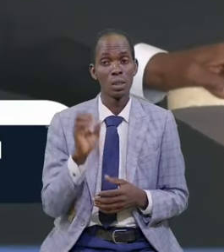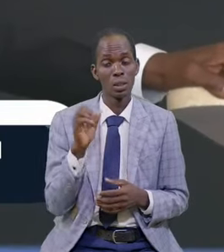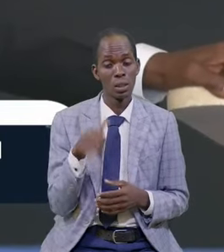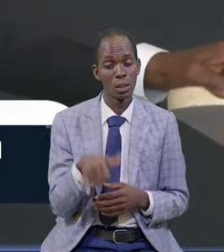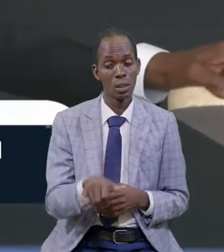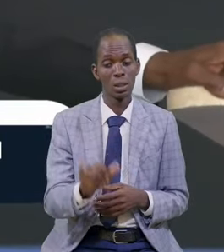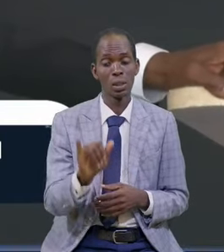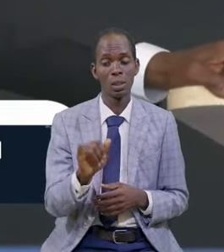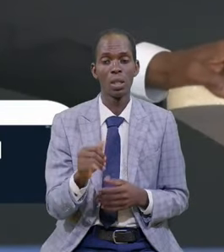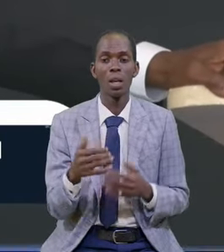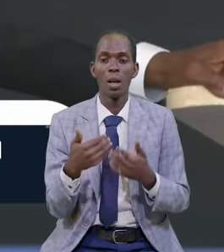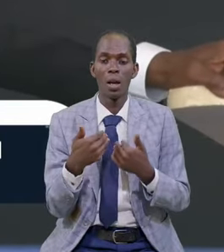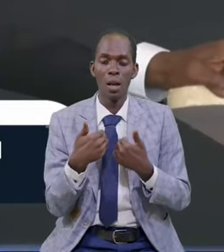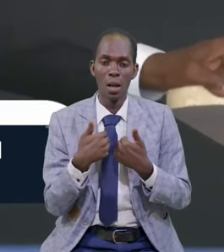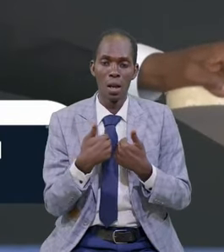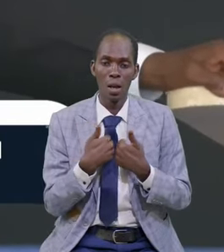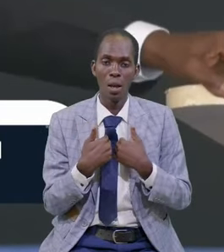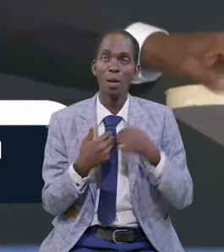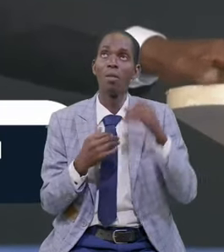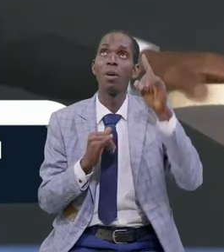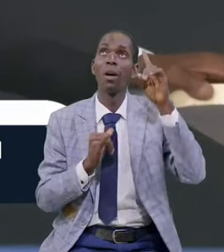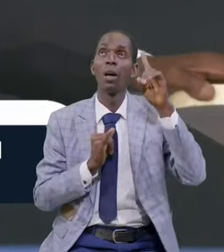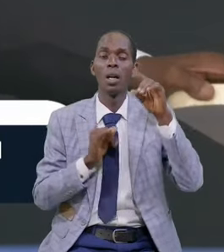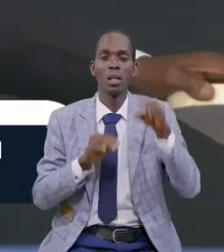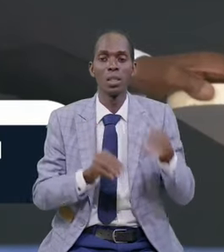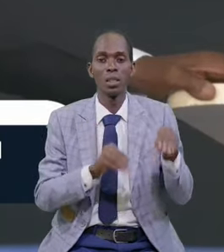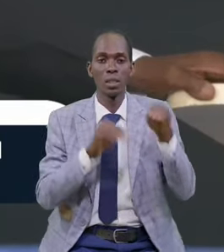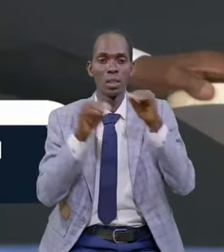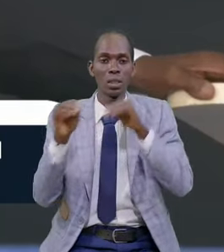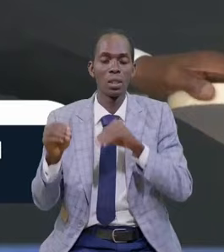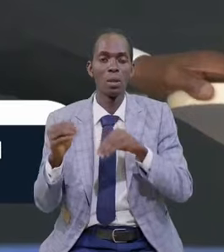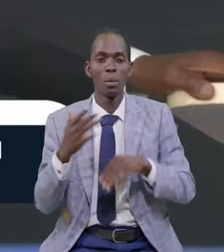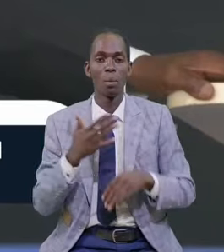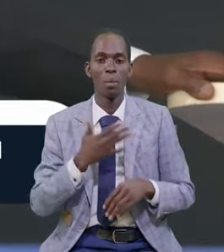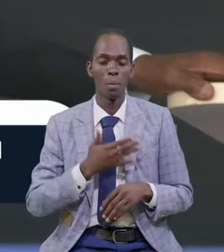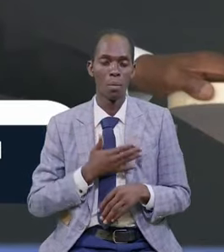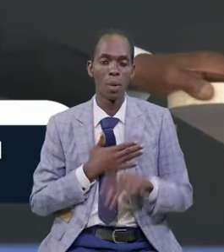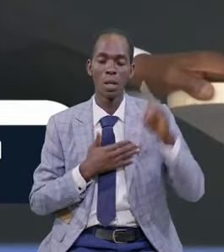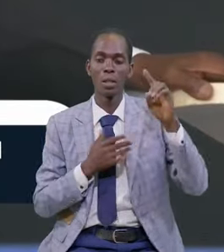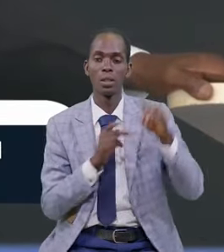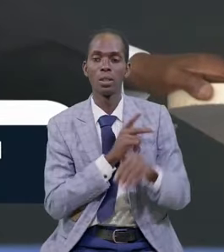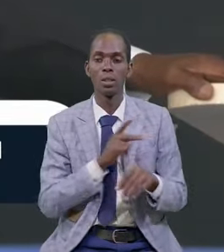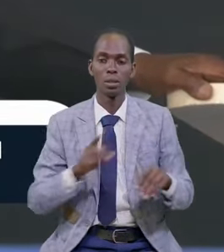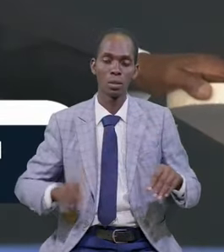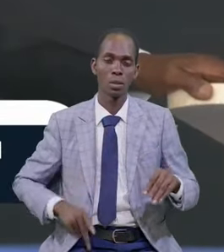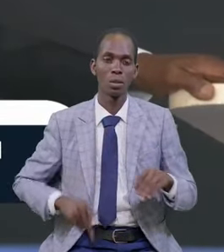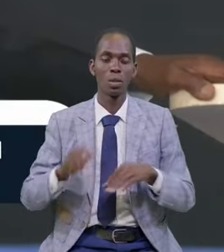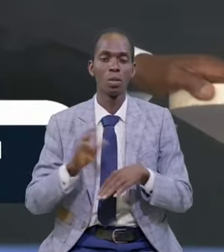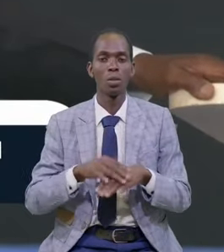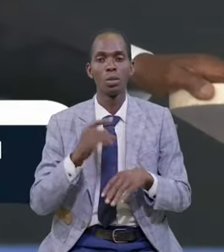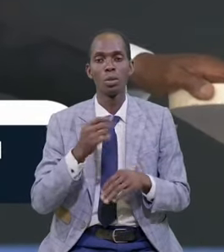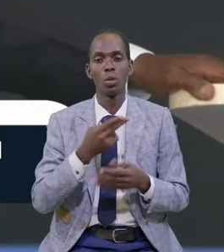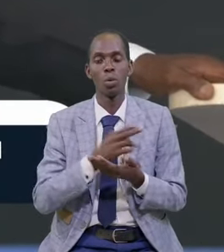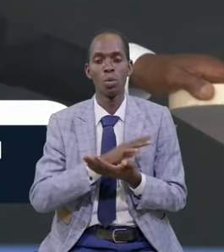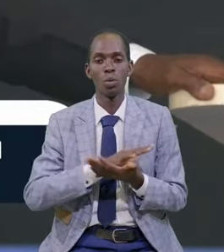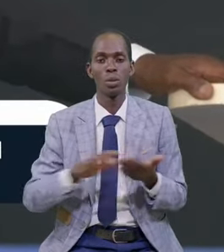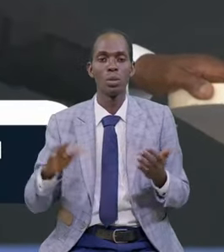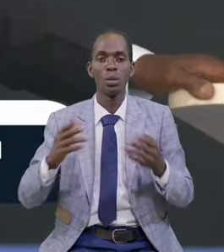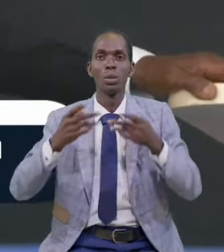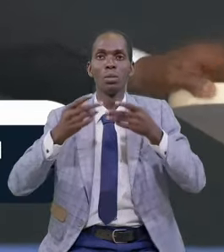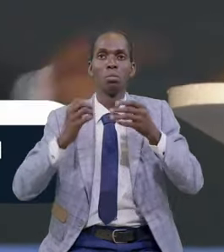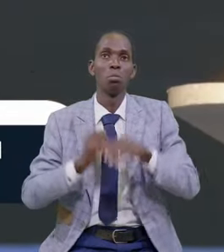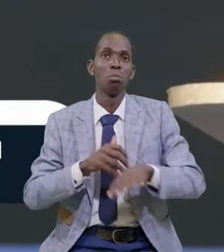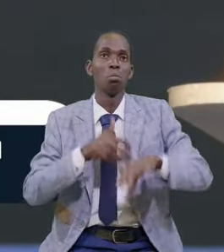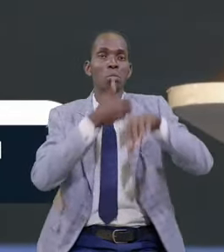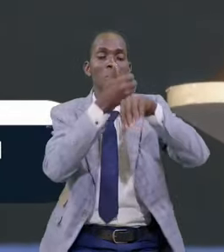king upon my Holy Hill of Zion that the almighty that the most